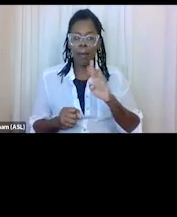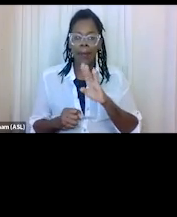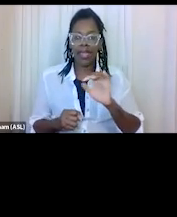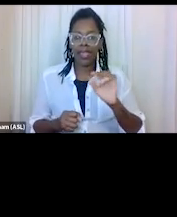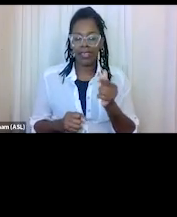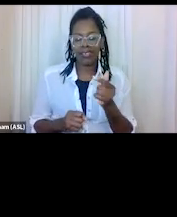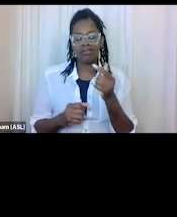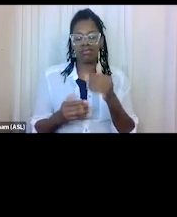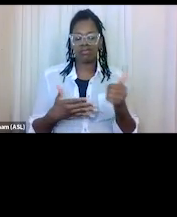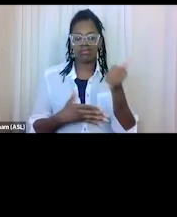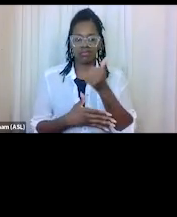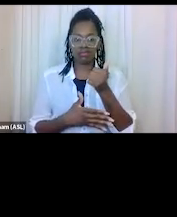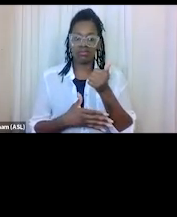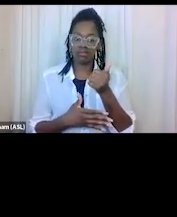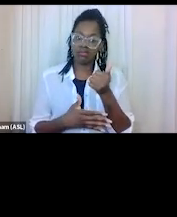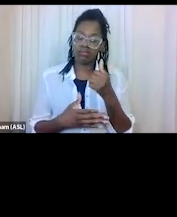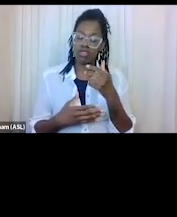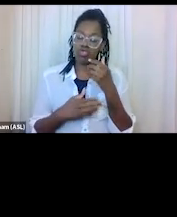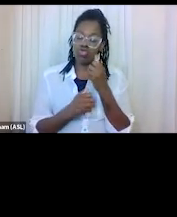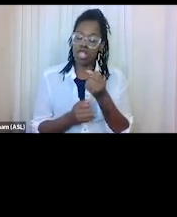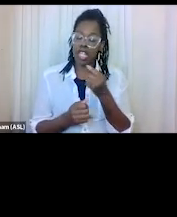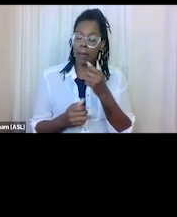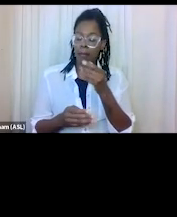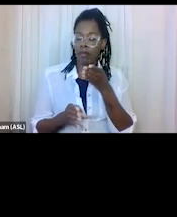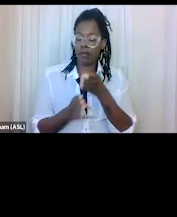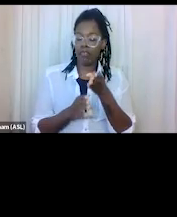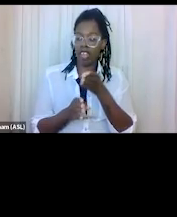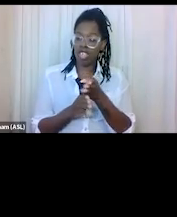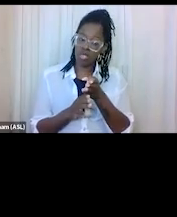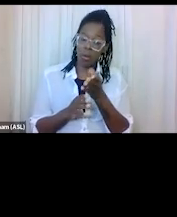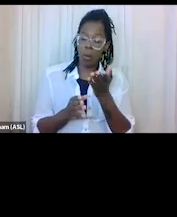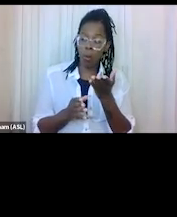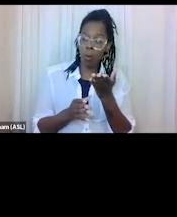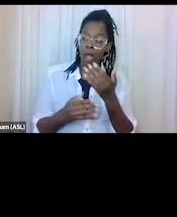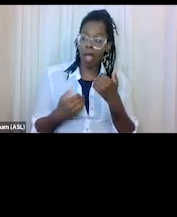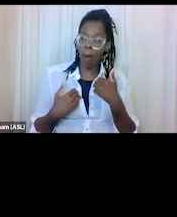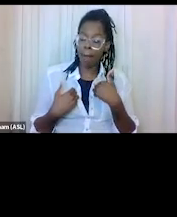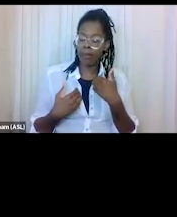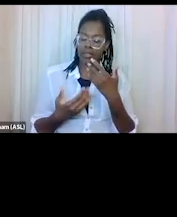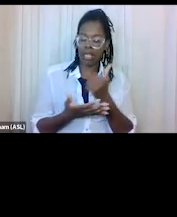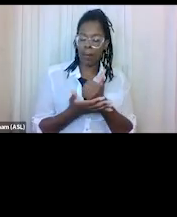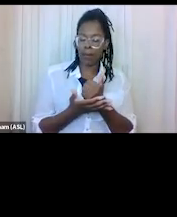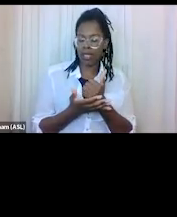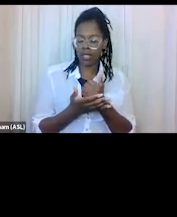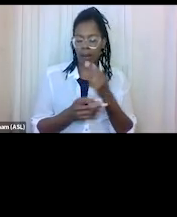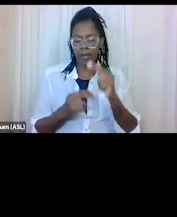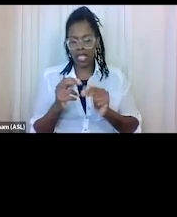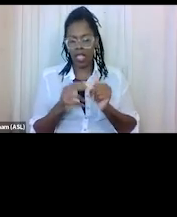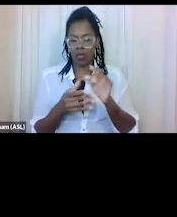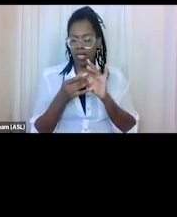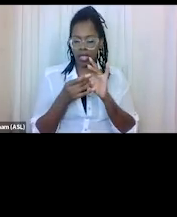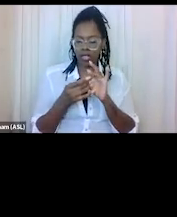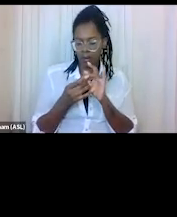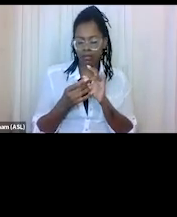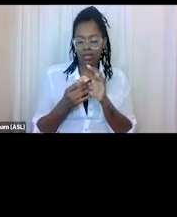access to care from a trusted professional may help build a healthy connection between the minor and their parent or guardian. So often we have minors coming into our